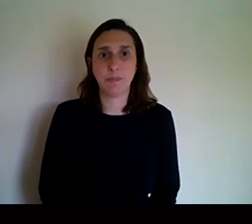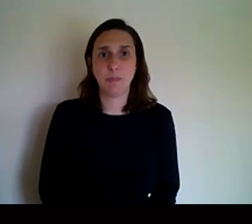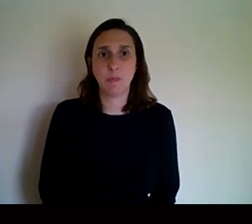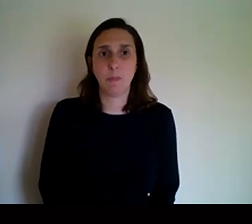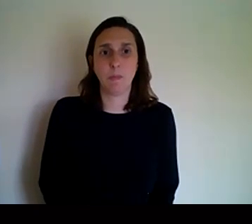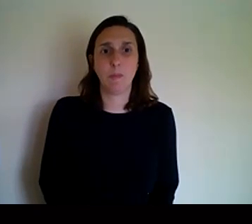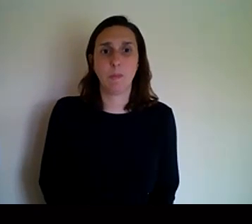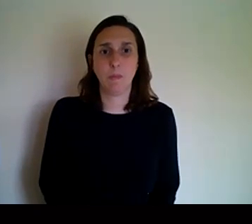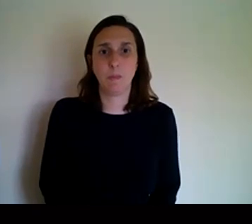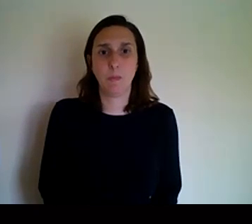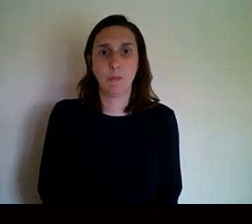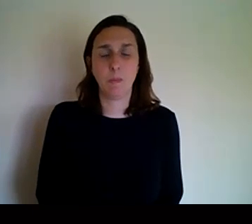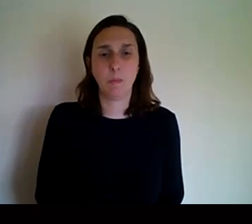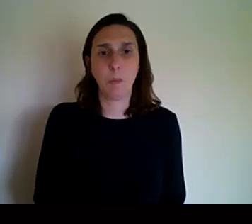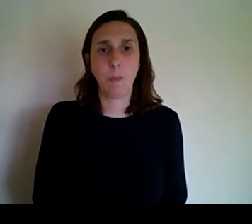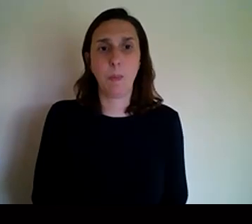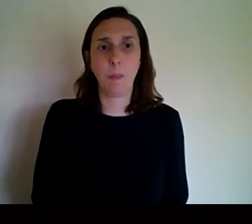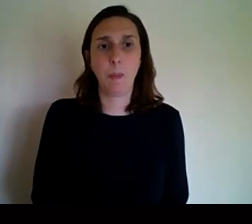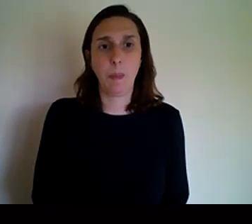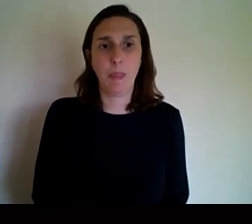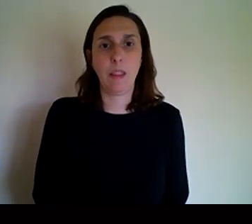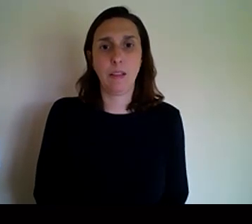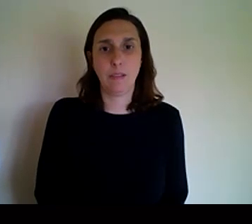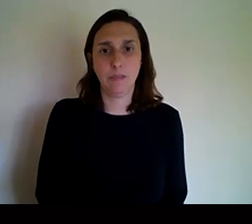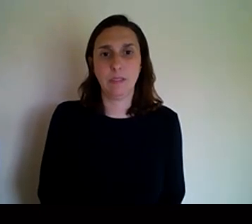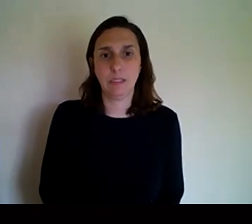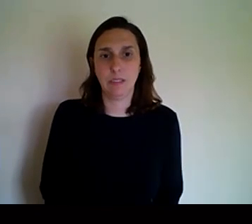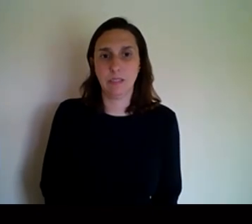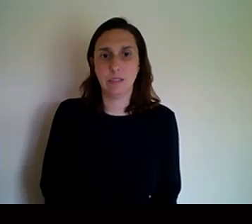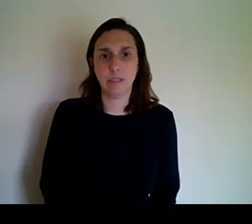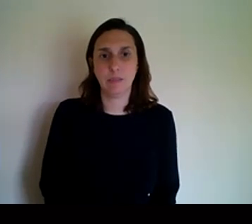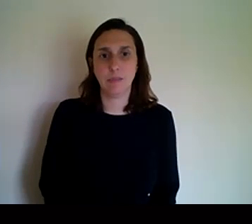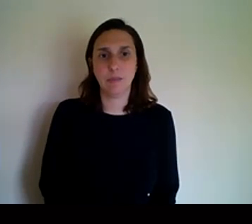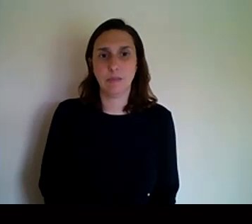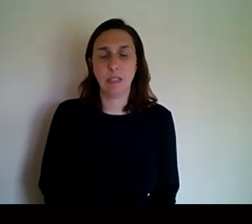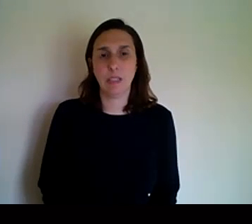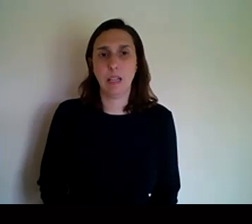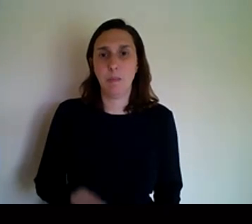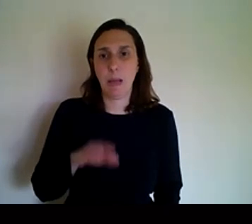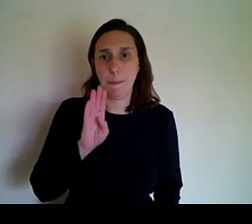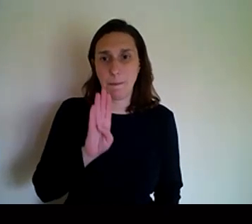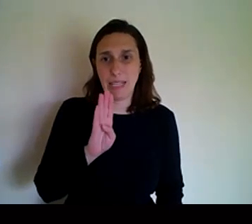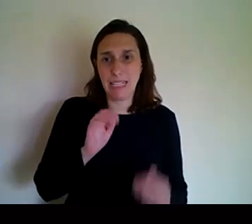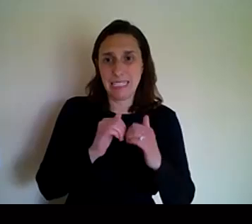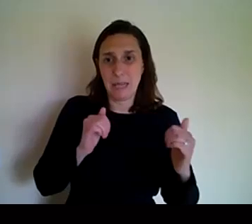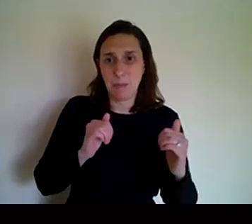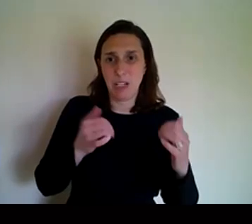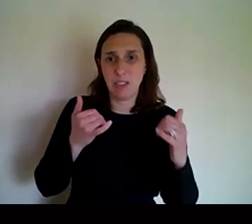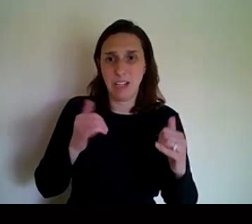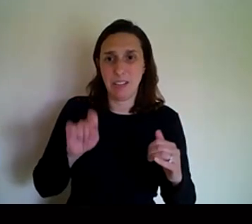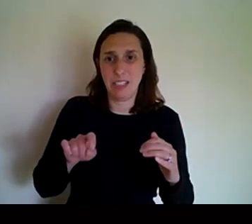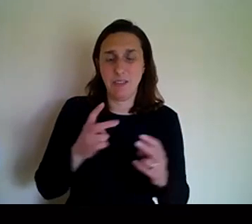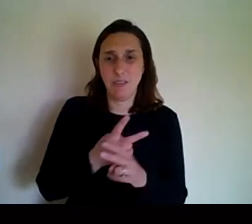B is separated, and I need to kind of find a way of